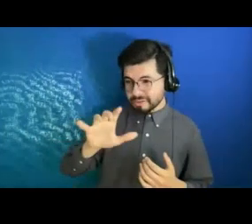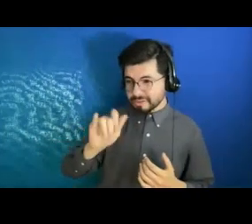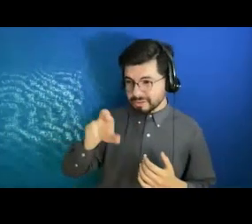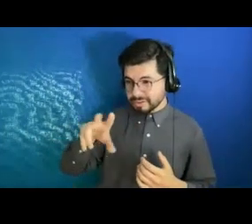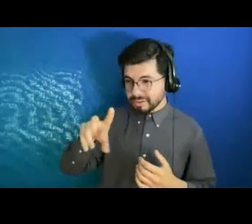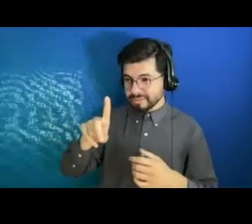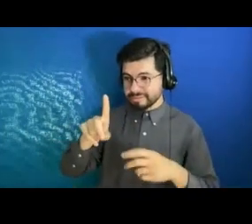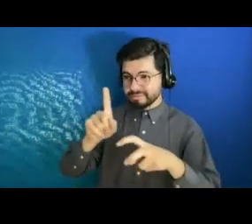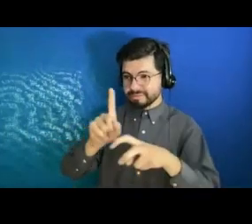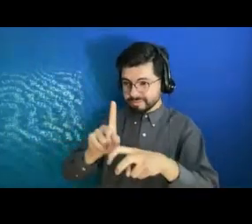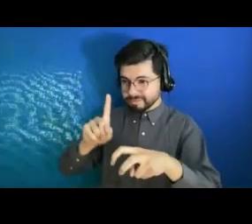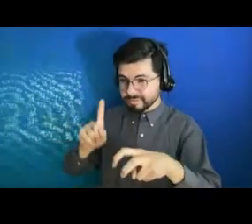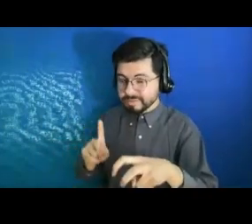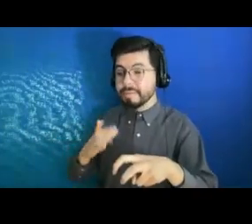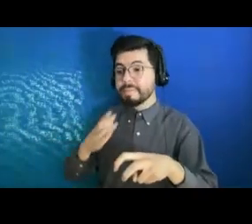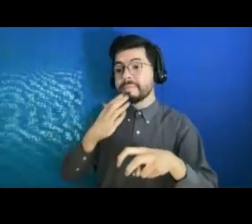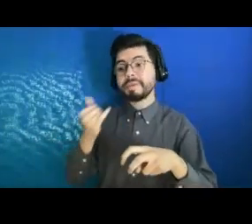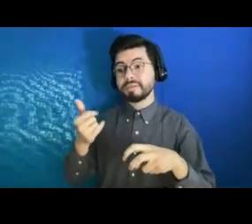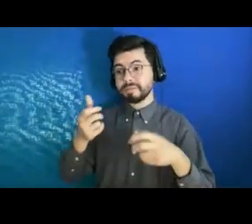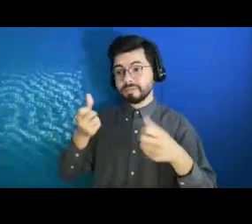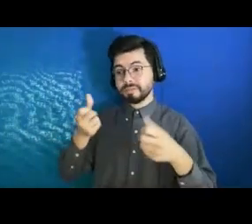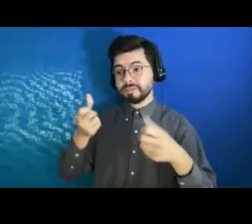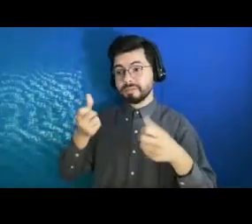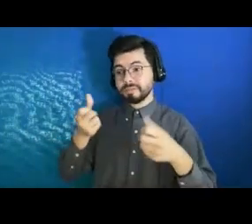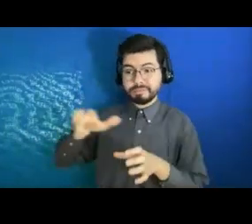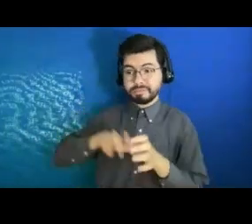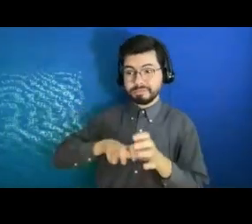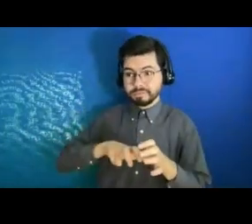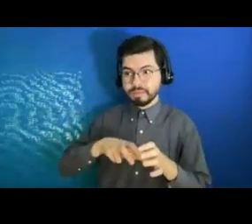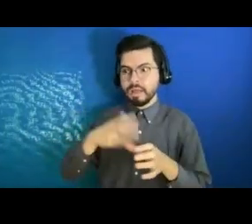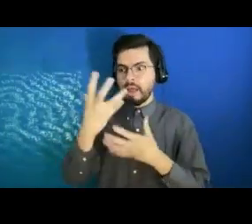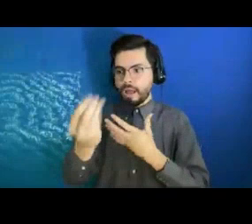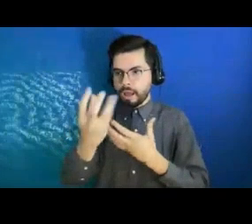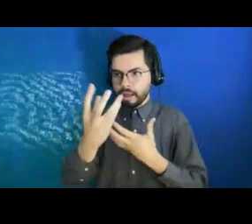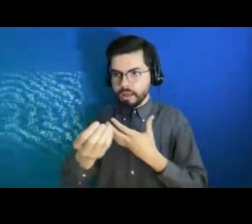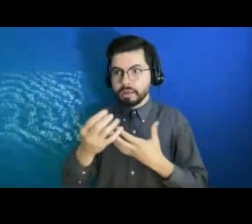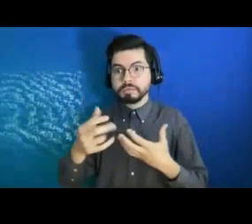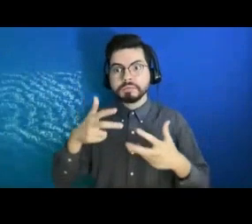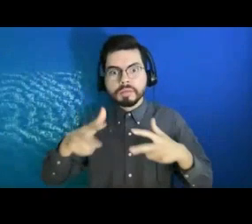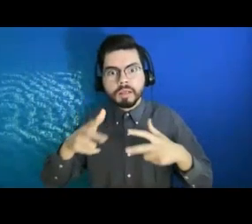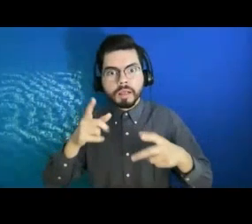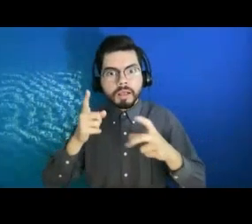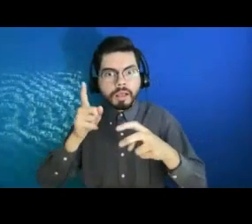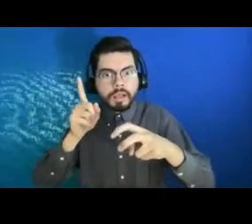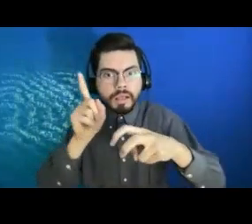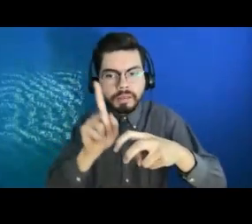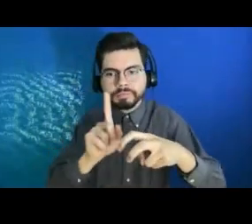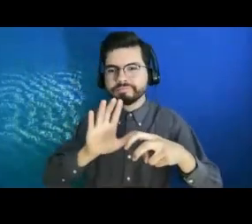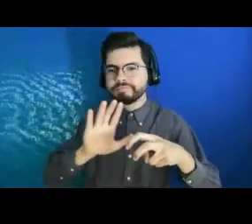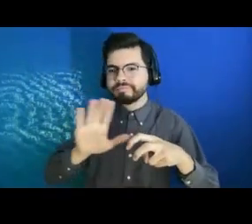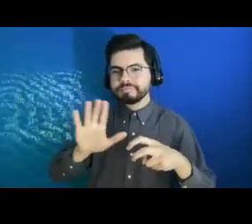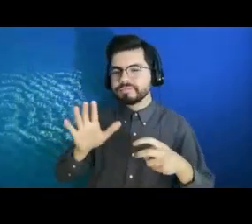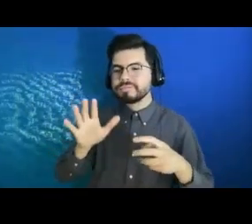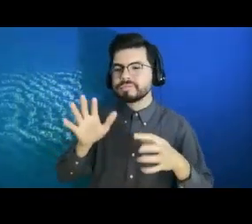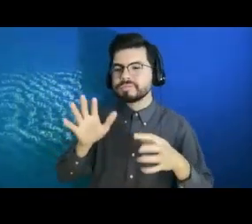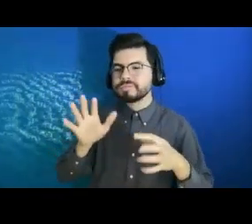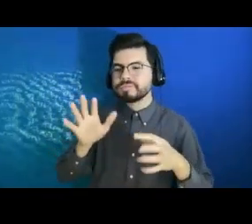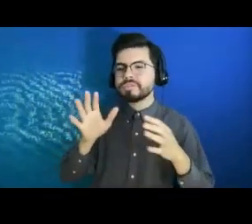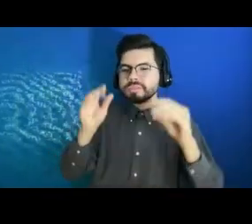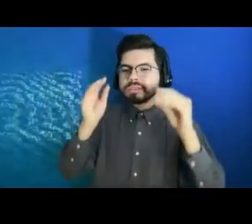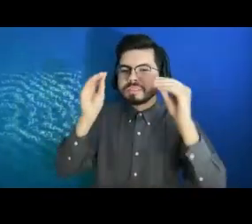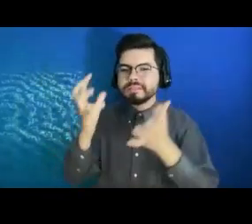car rather than walking out in the meadow with the bear, and try to do it in a nice, friendly manner. So it's a teachable moment rather than